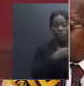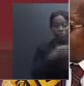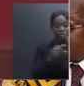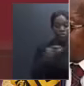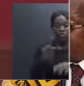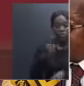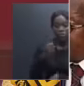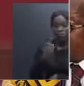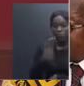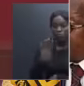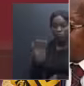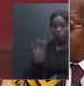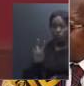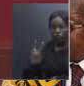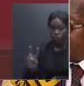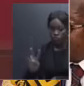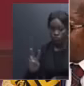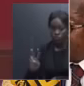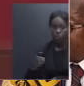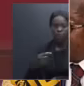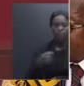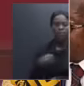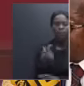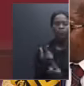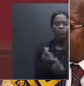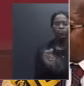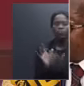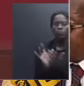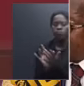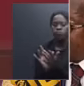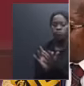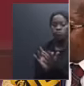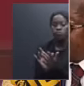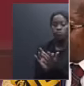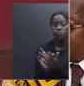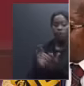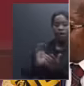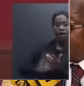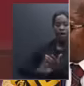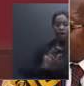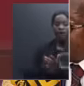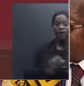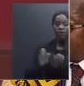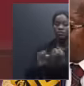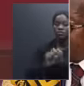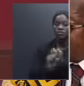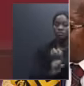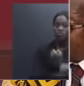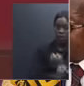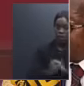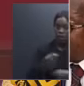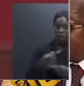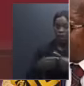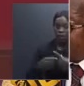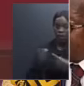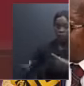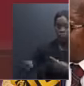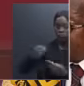1442, I consulted with the Council of State on the intended